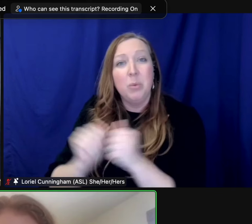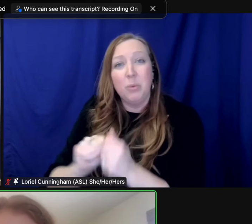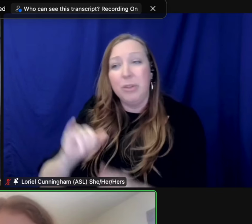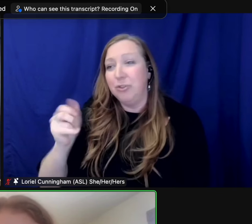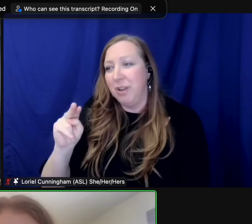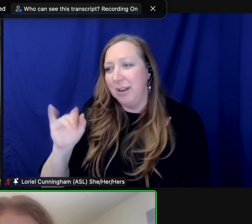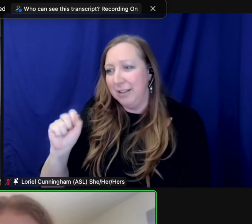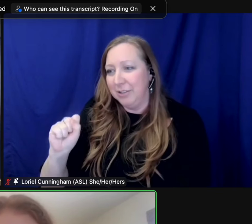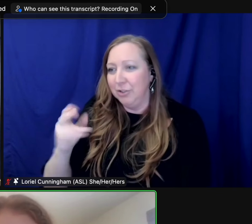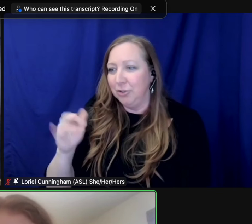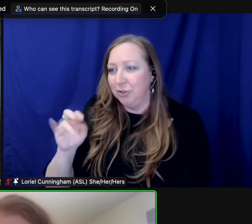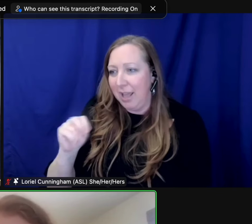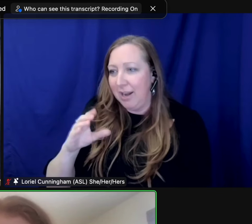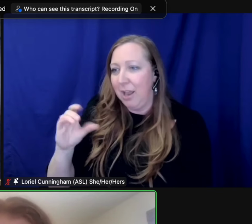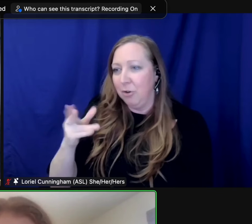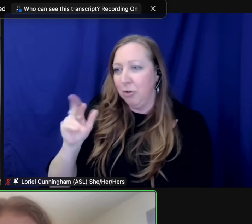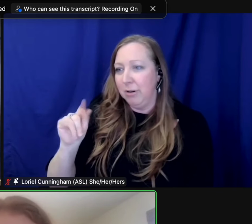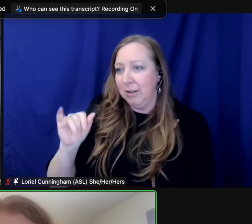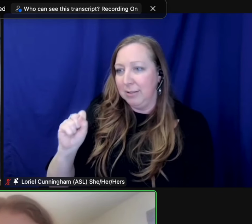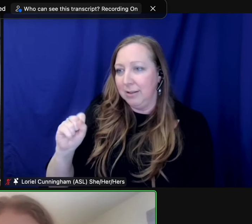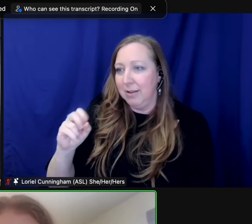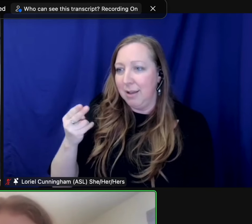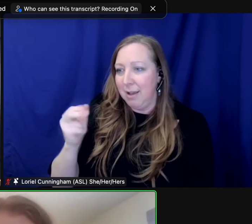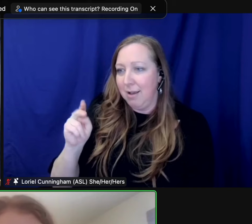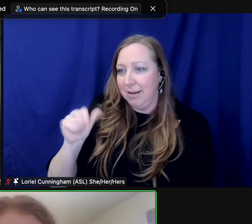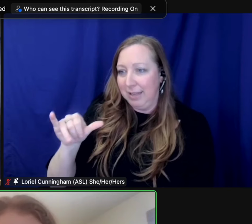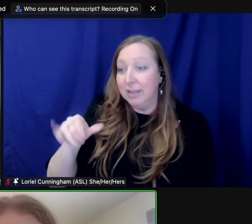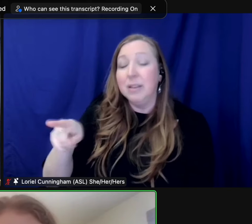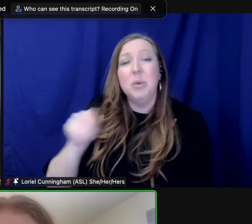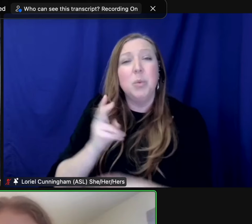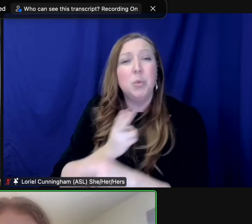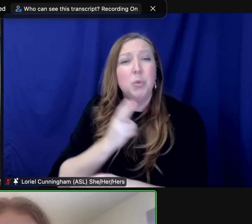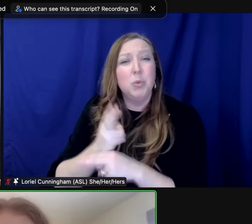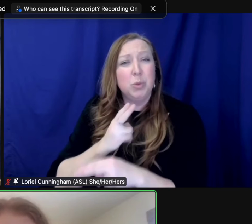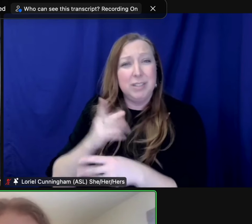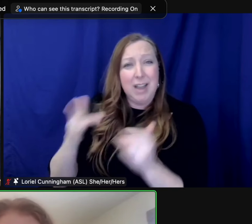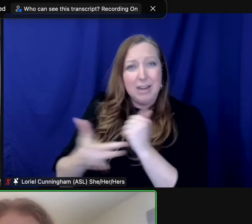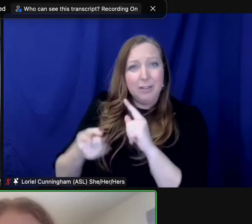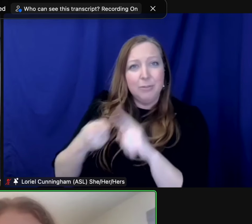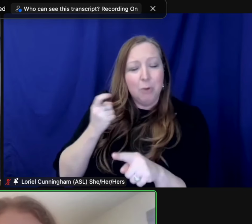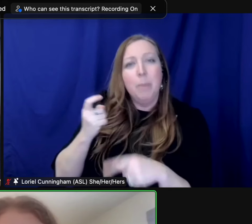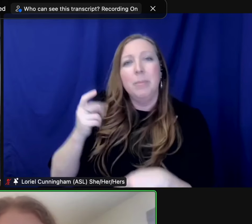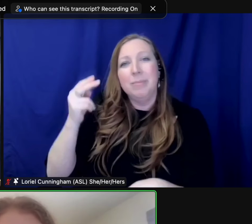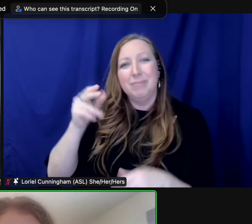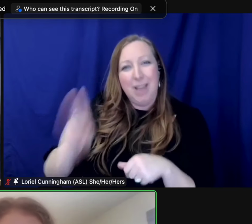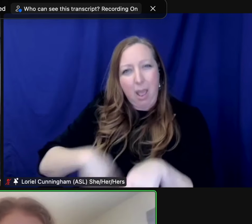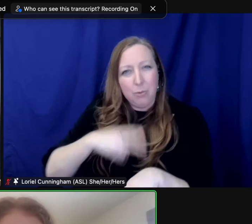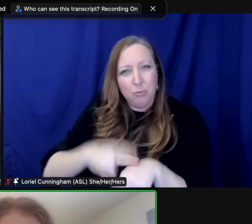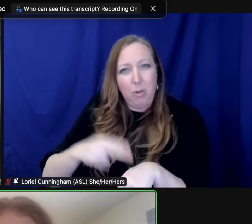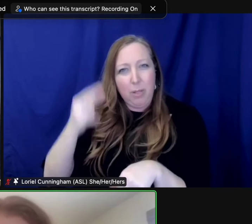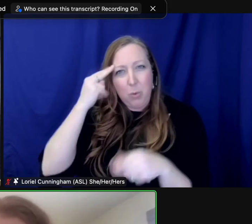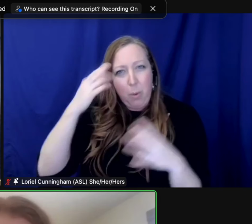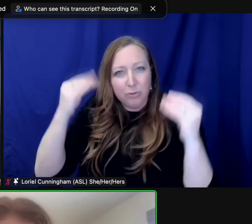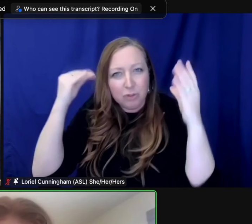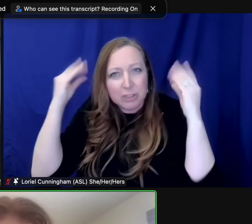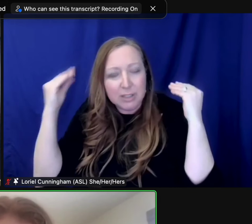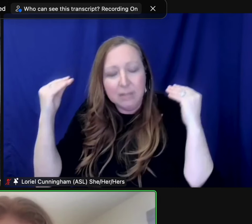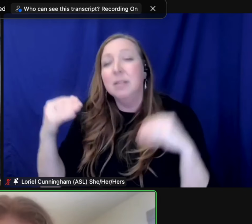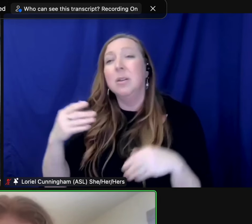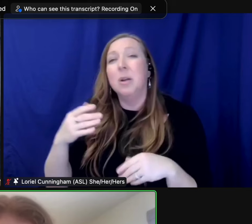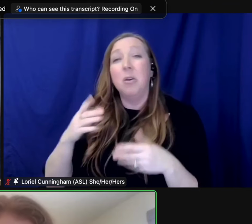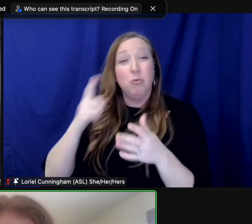Honey. There, he used techniques from natural language processing and naturalistic neuroimaging to investigate how stories can change